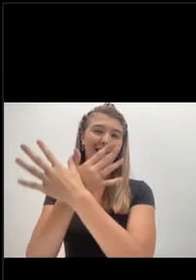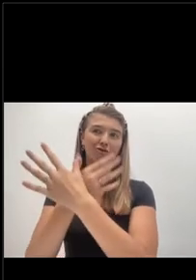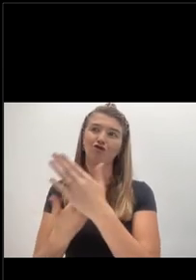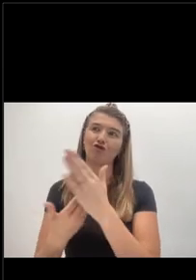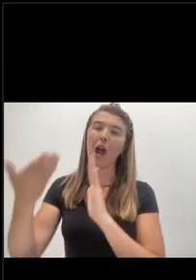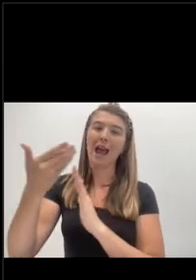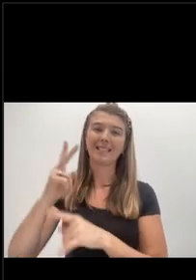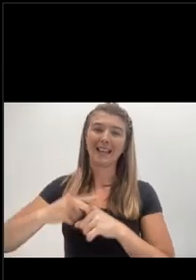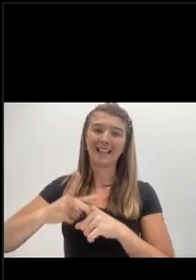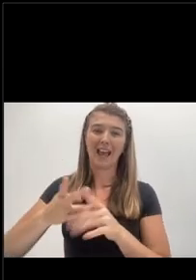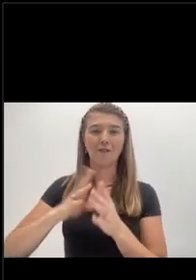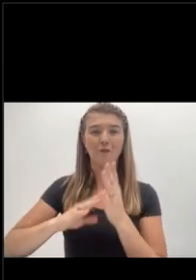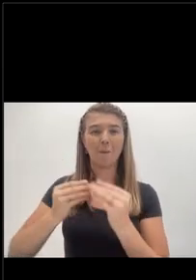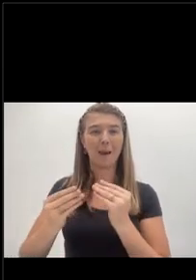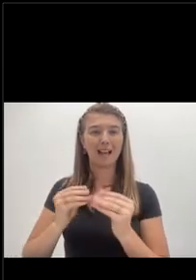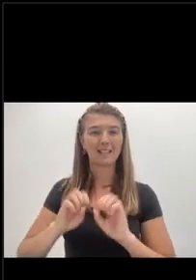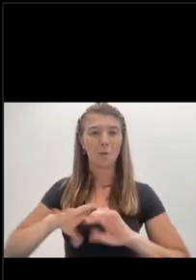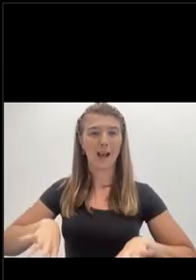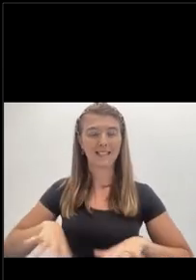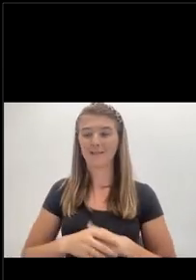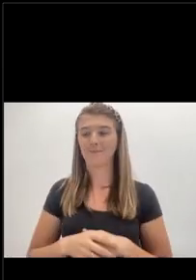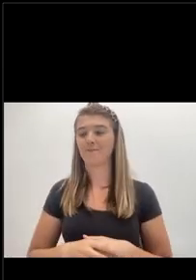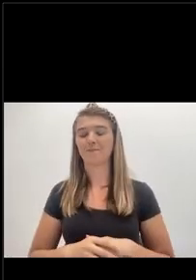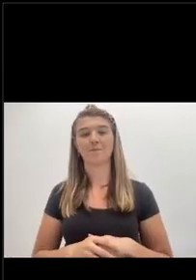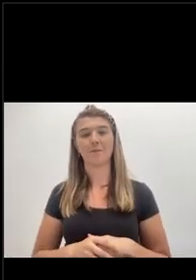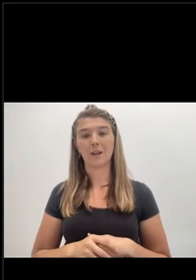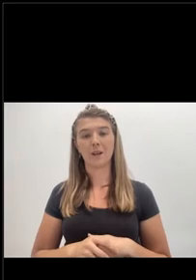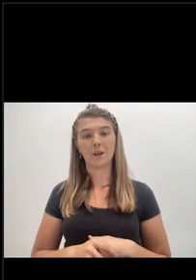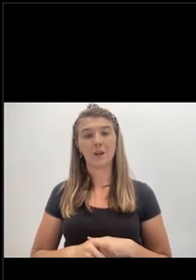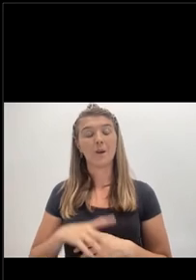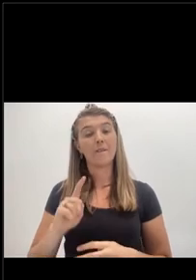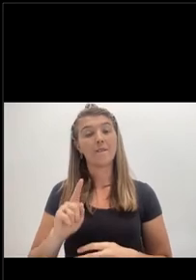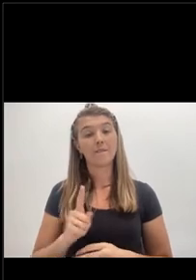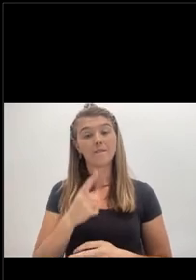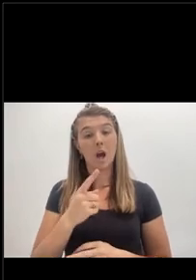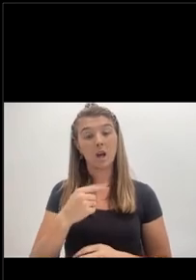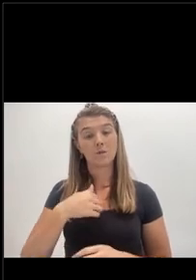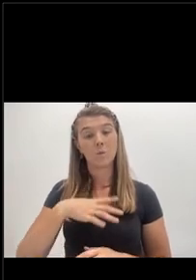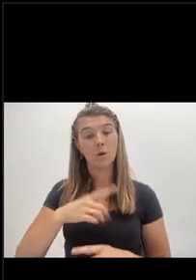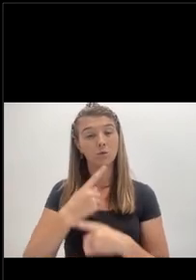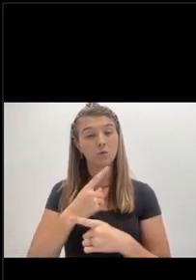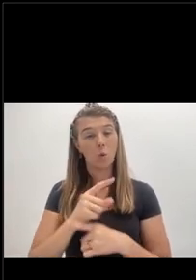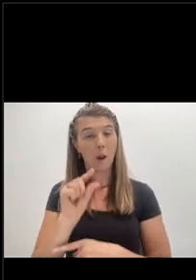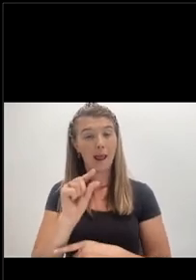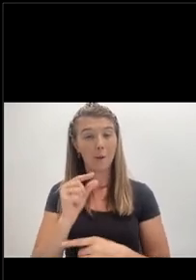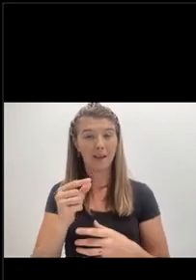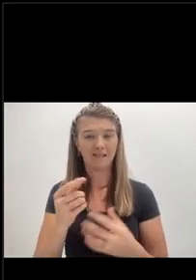say. So first, I would like to talk a bit about where that fits in. So